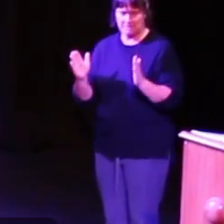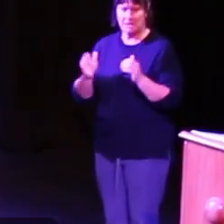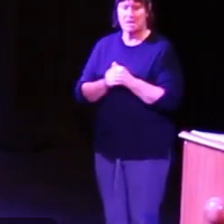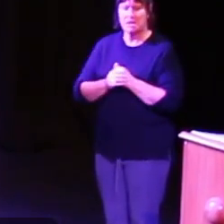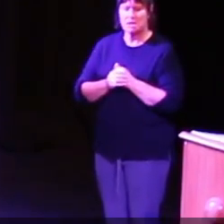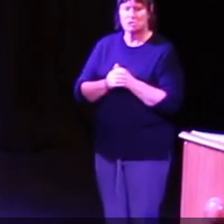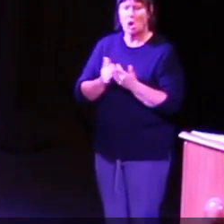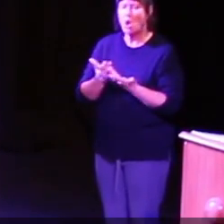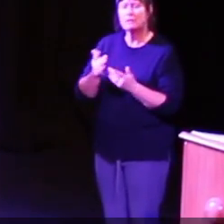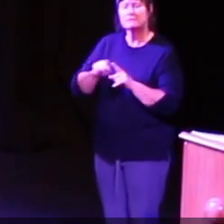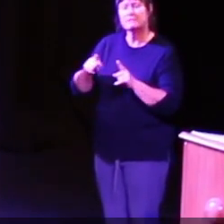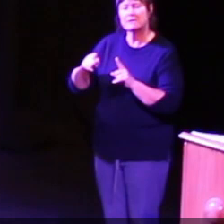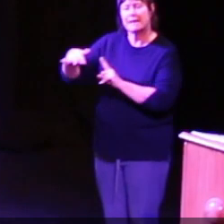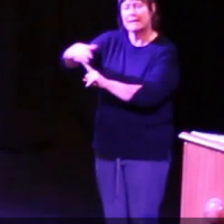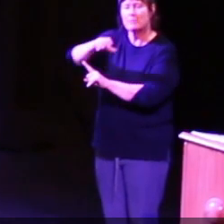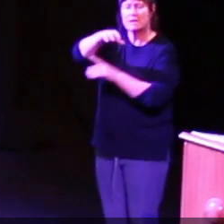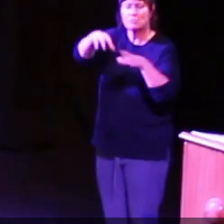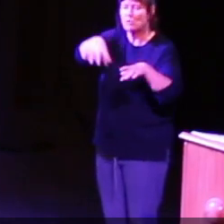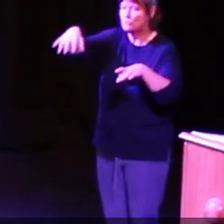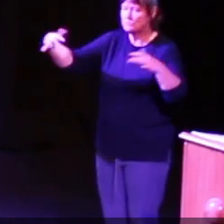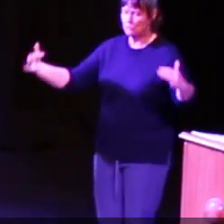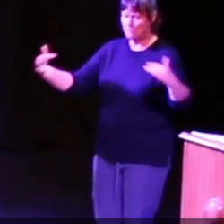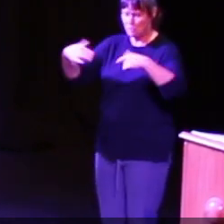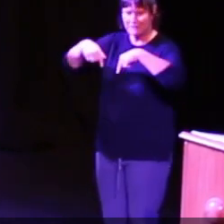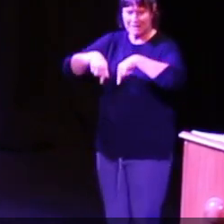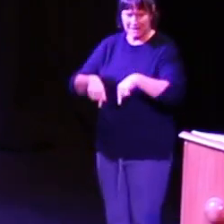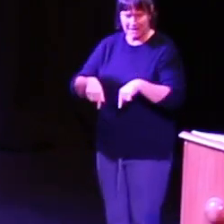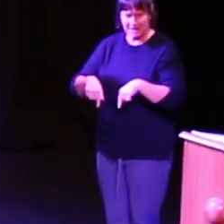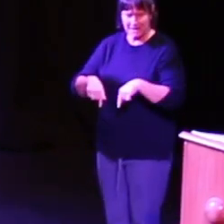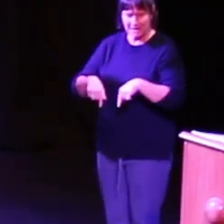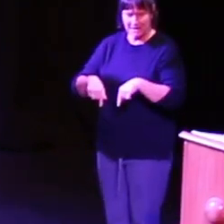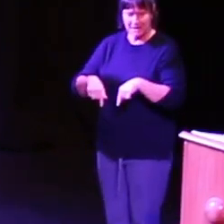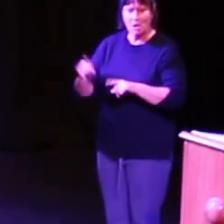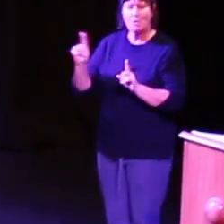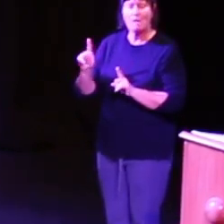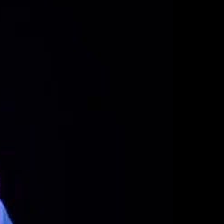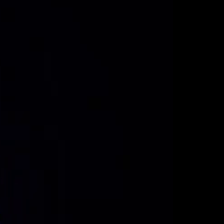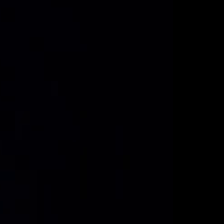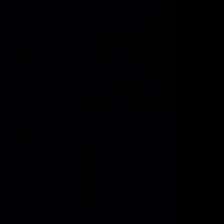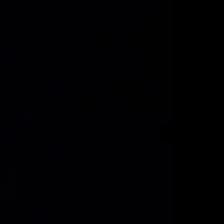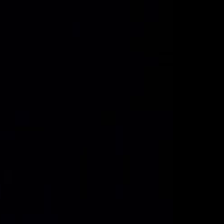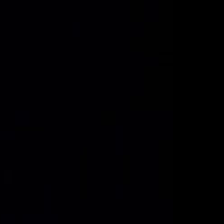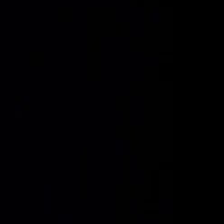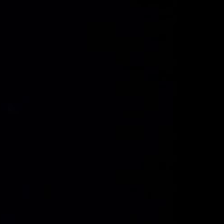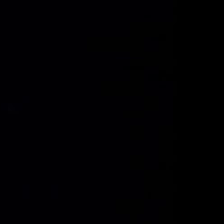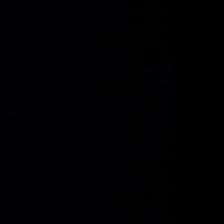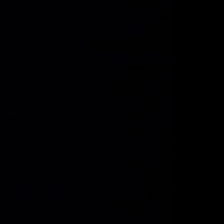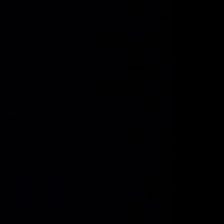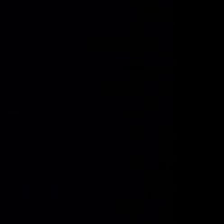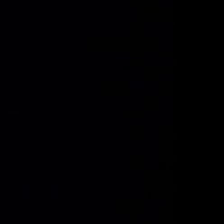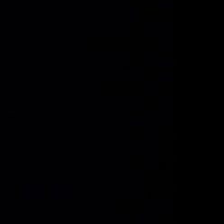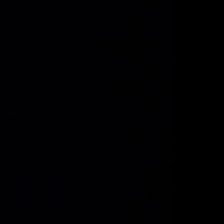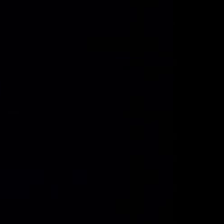into Palmerston North, but particularly coming here to have their land claims heard in our district court. Whilst they were here, and you might